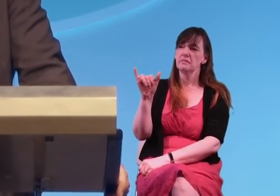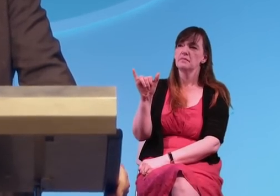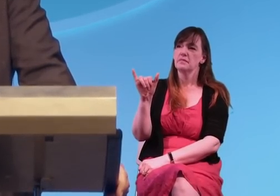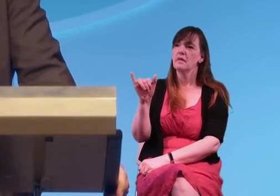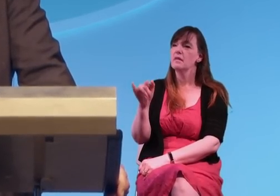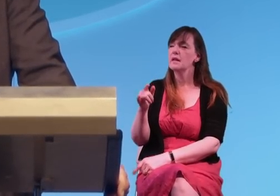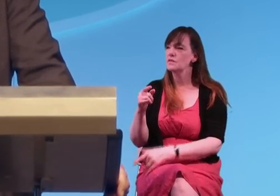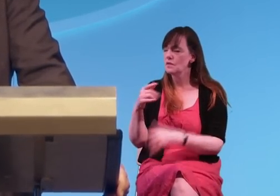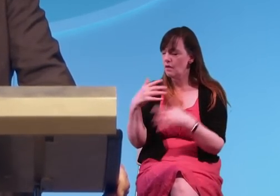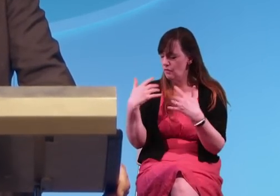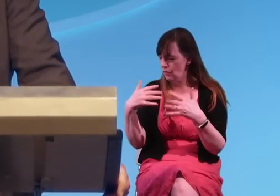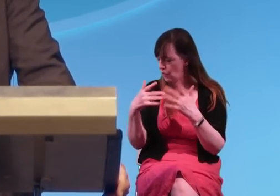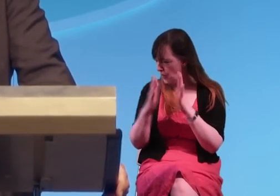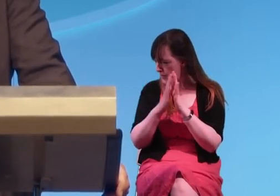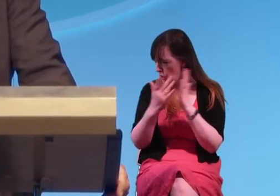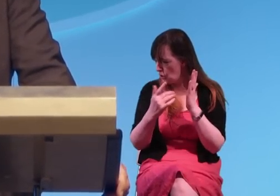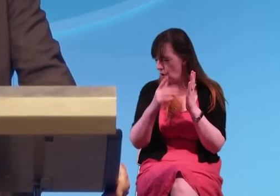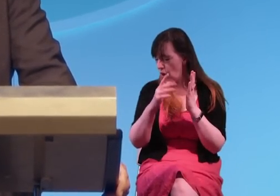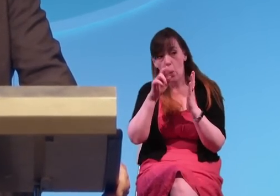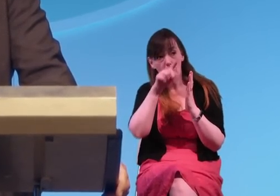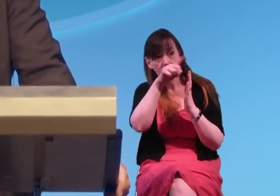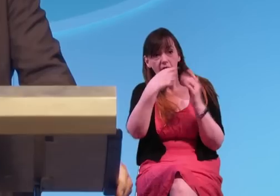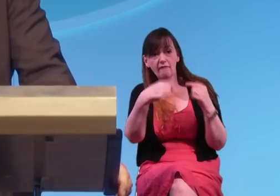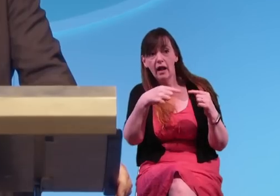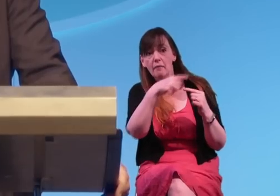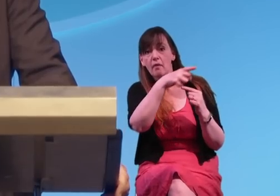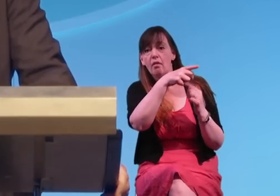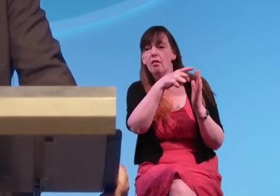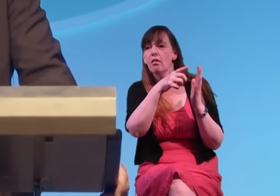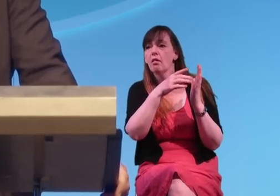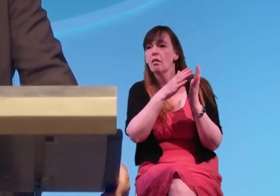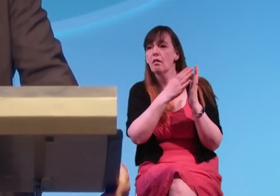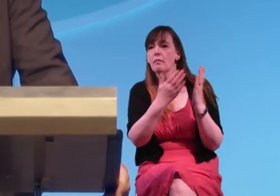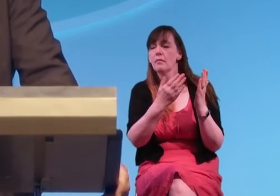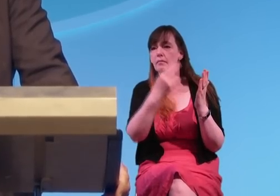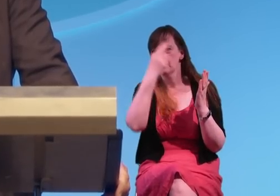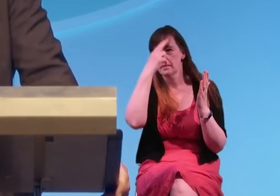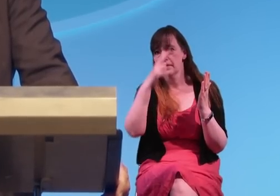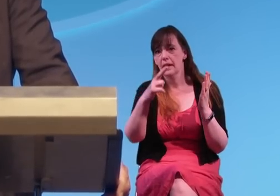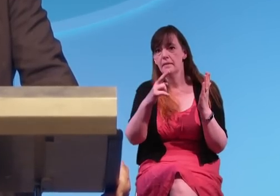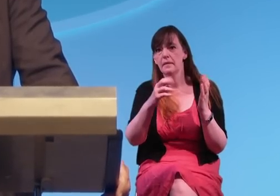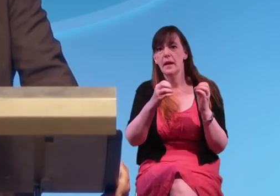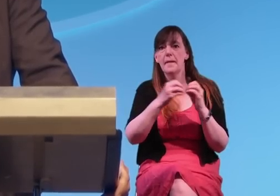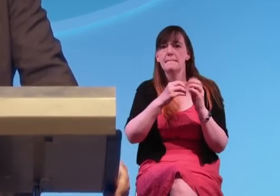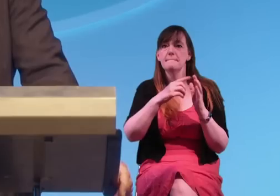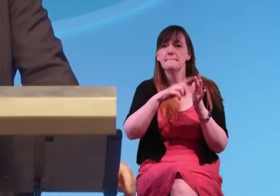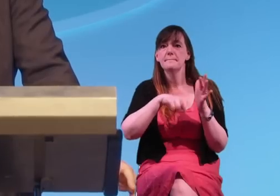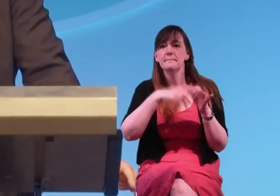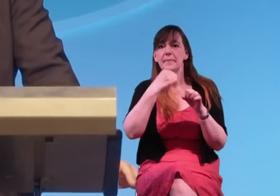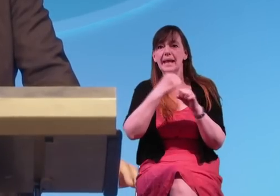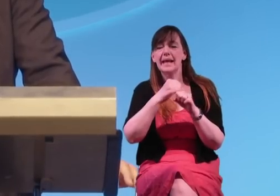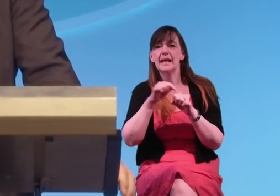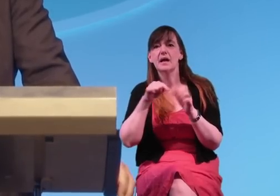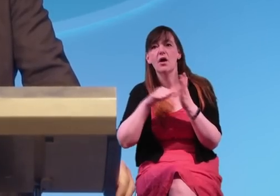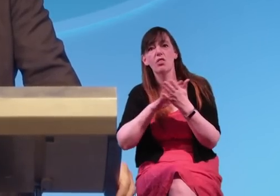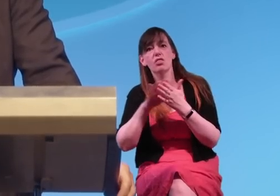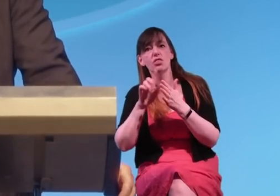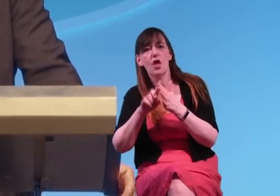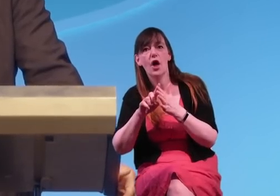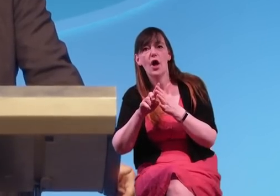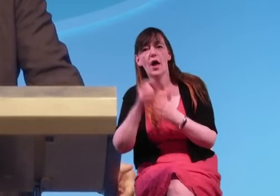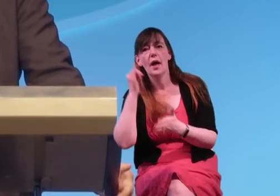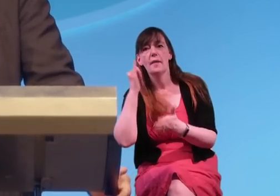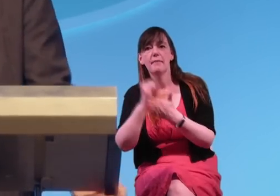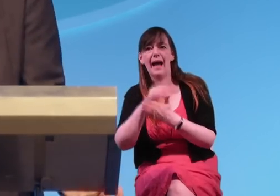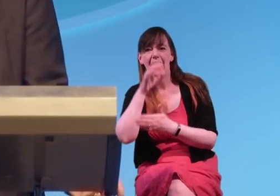there's a wonderful book. I hope it's on the bookstore. Jonathan will get it otherwise. It's called Being the Bad Guys, written by an Australian gentleman